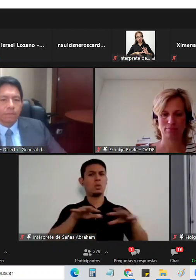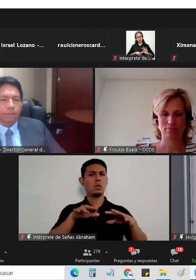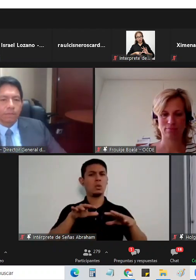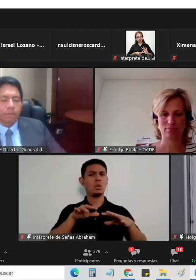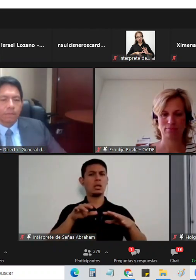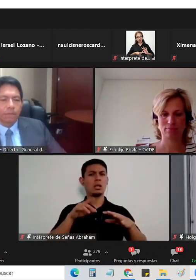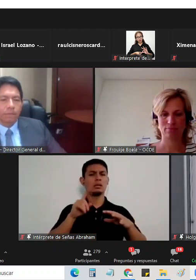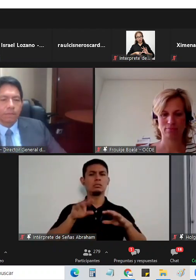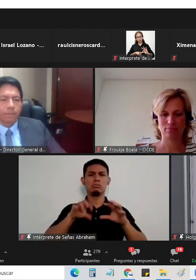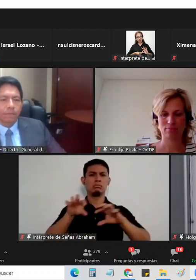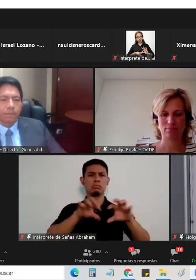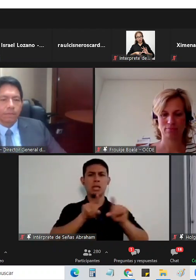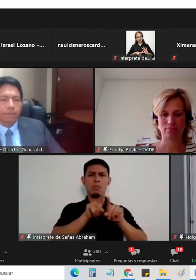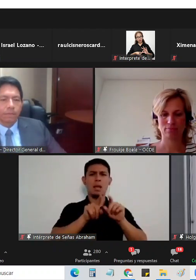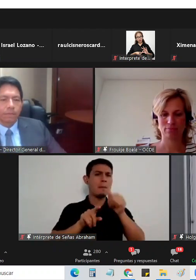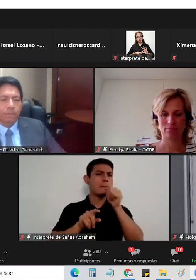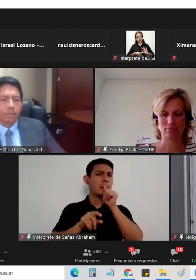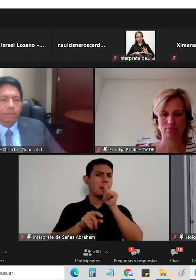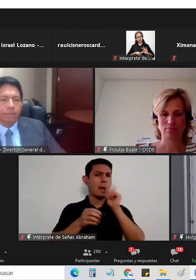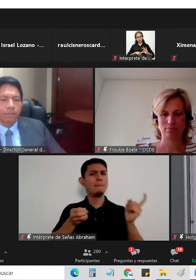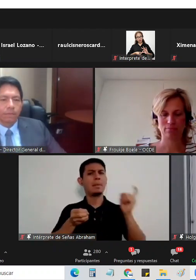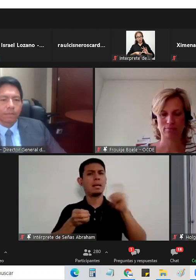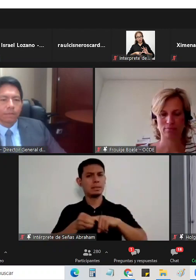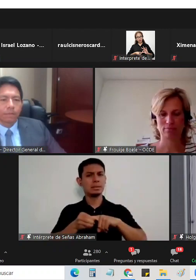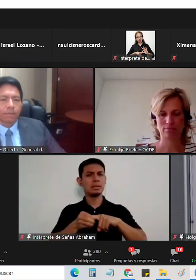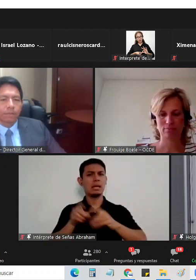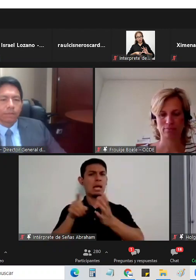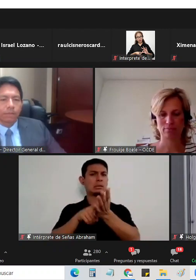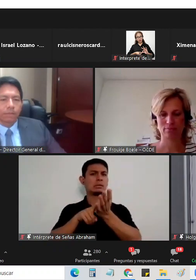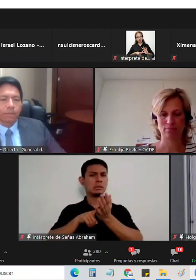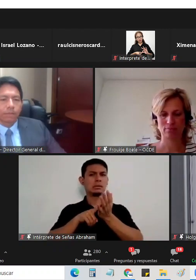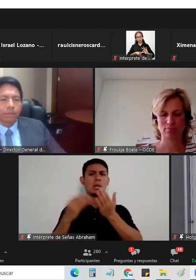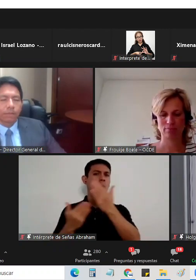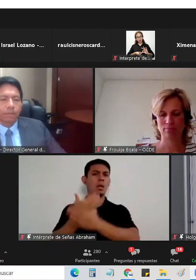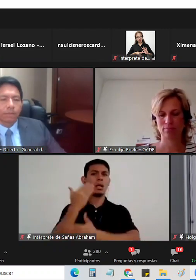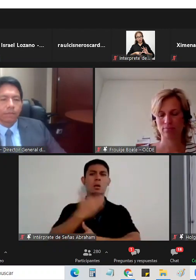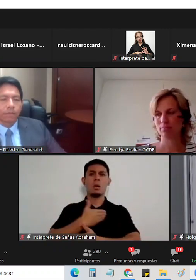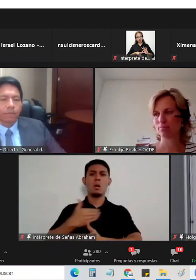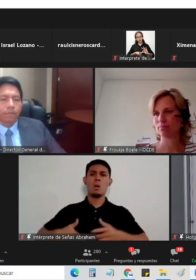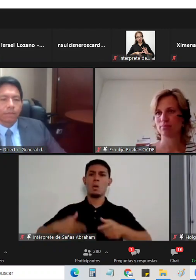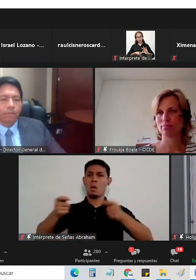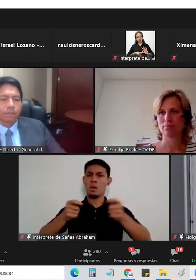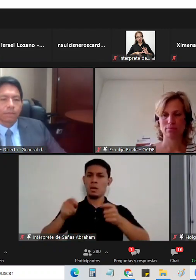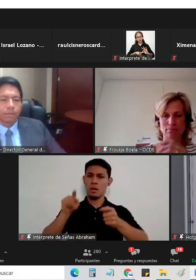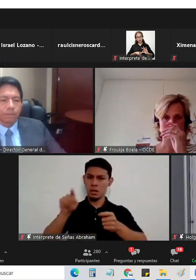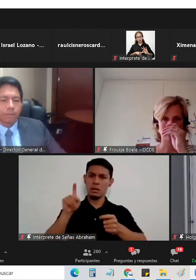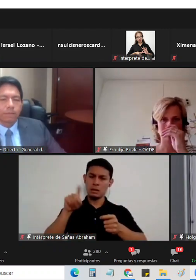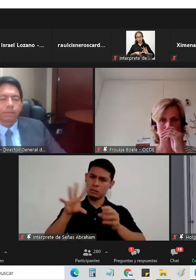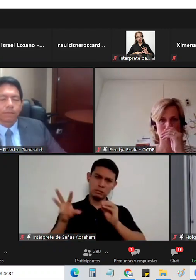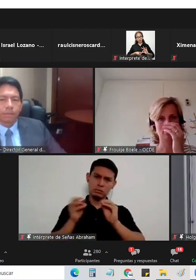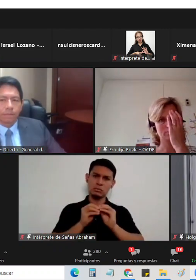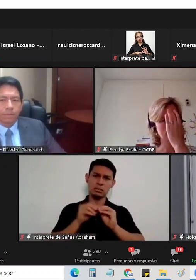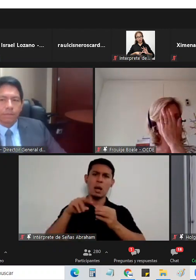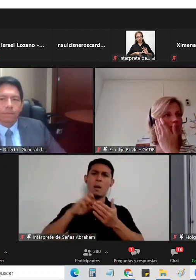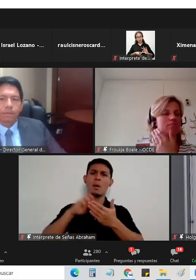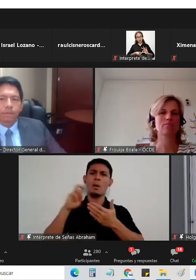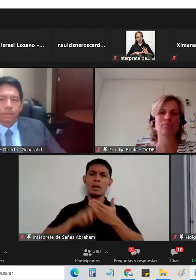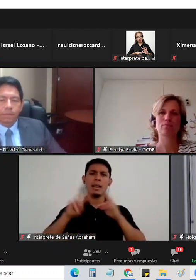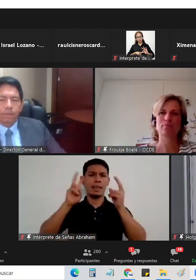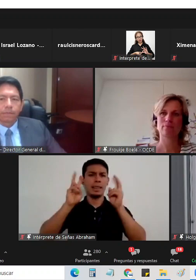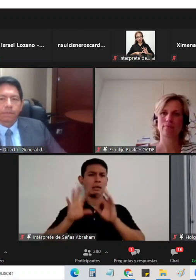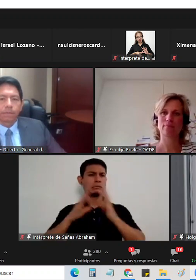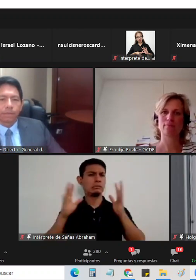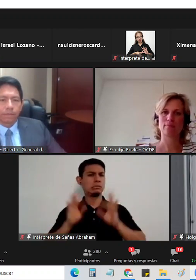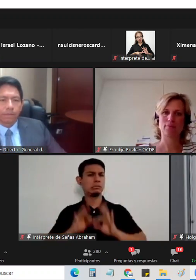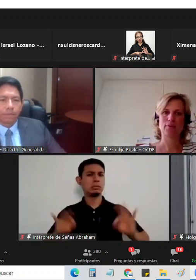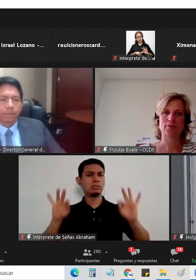society unions and the private sector to participate and demand the new government to continue implementing this